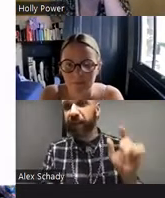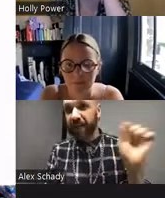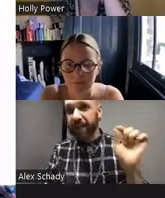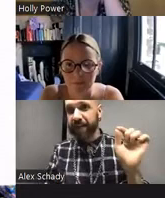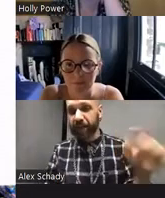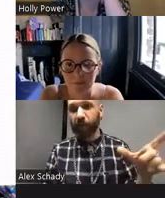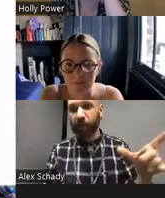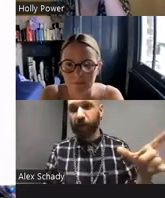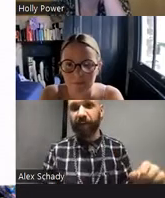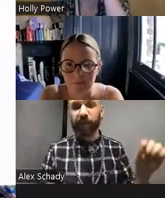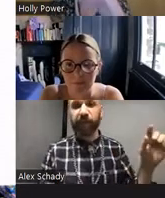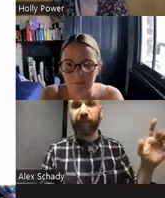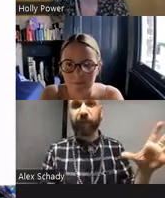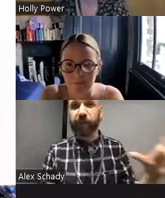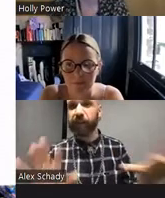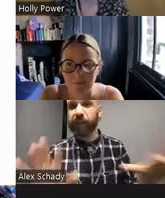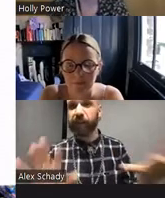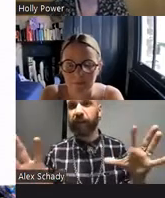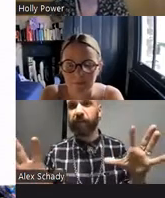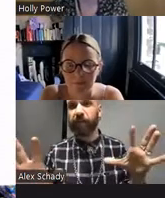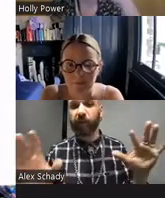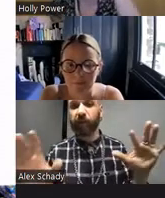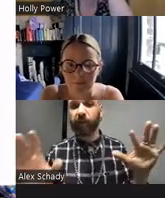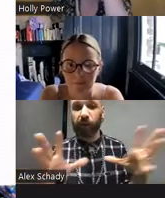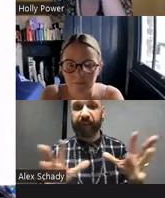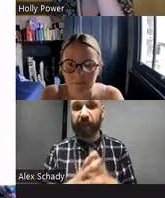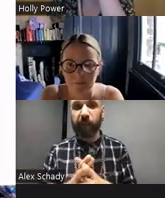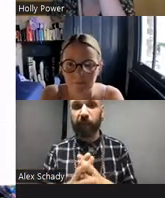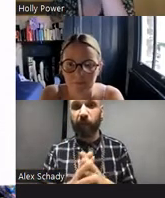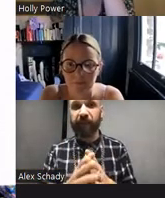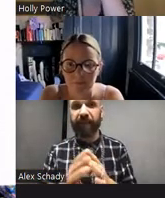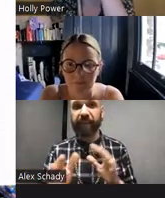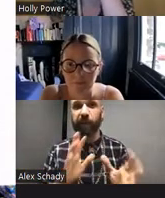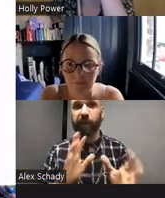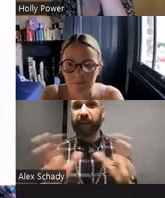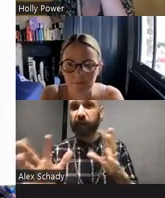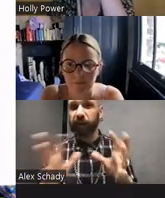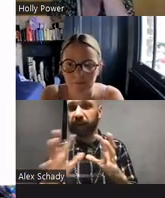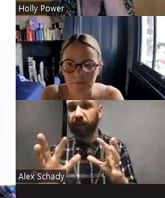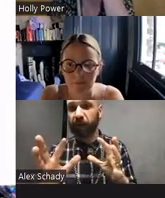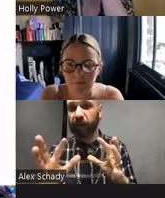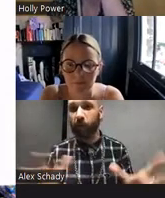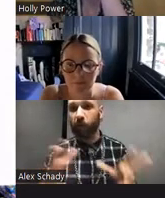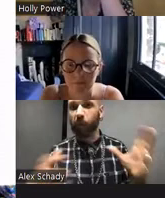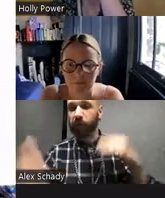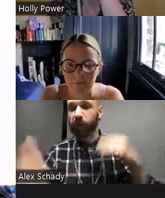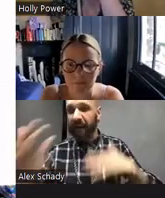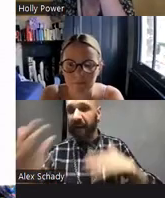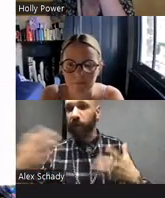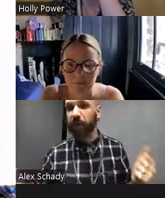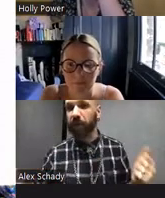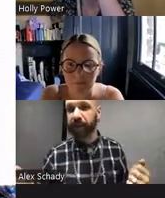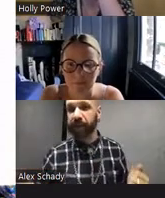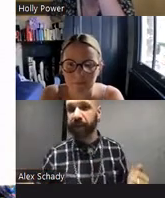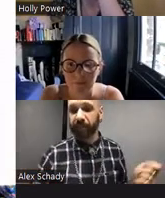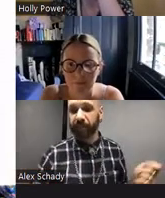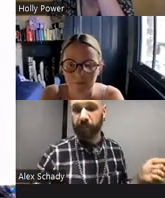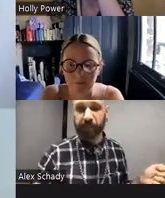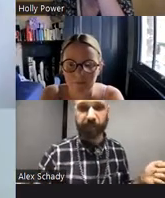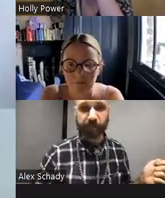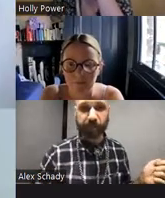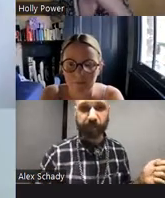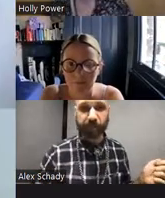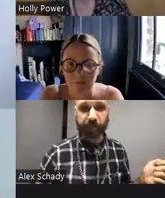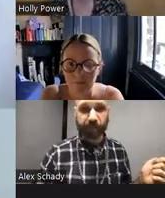films we did in lockdown. It was the first time that we'd worked together where we got a sense that we'd started to figure out how we might develop